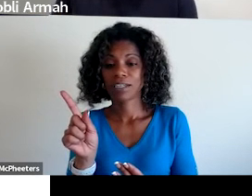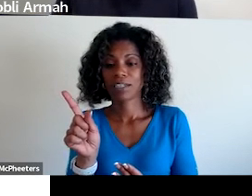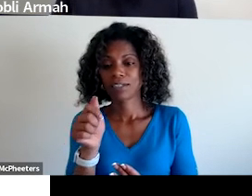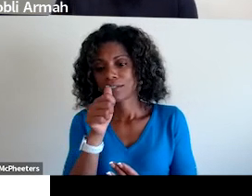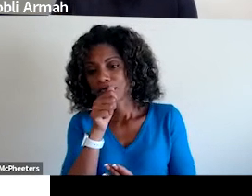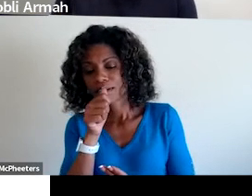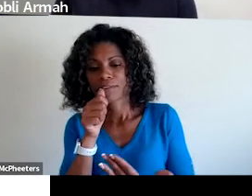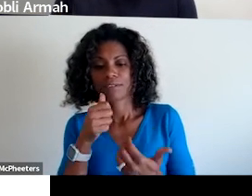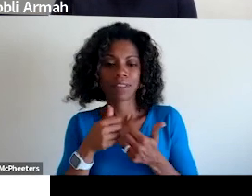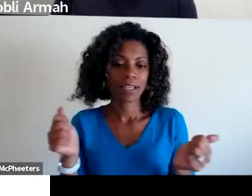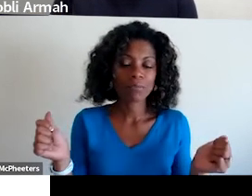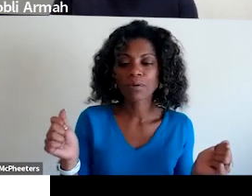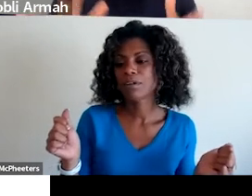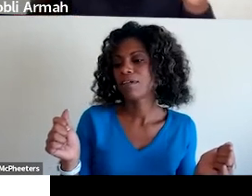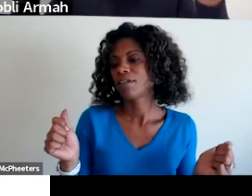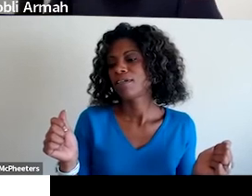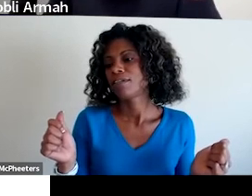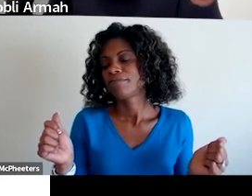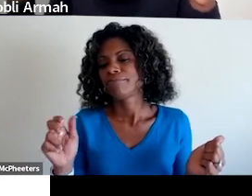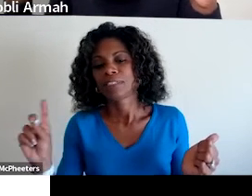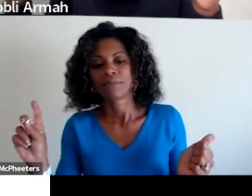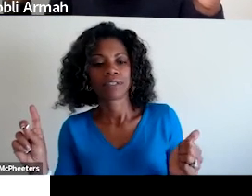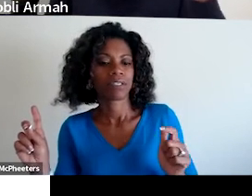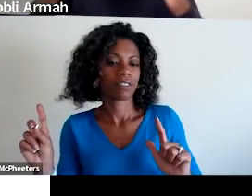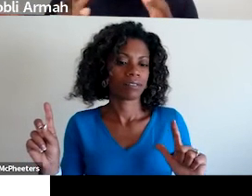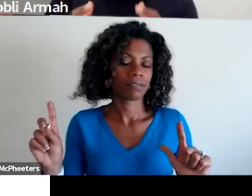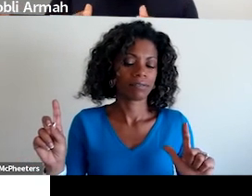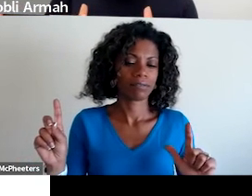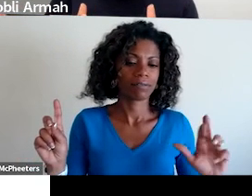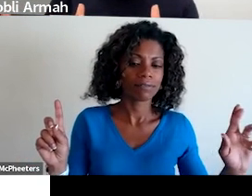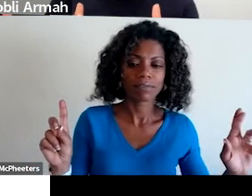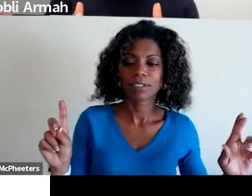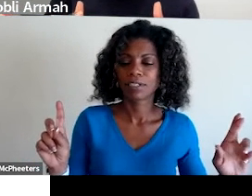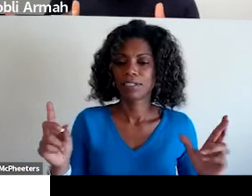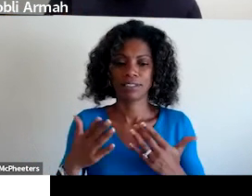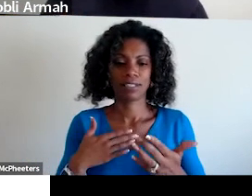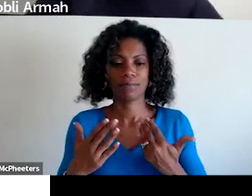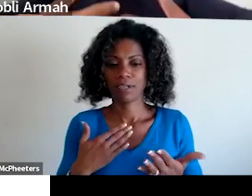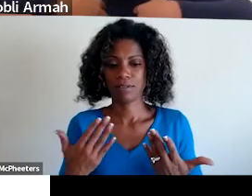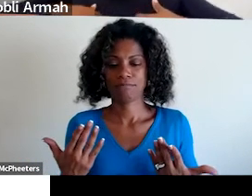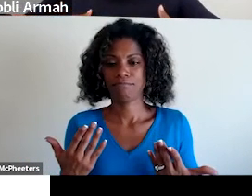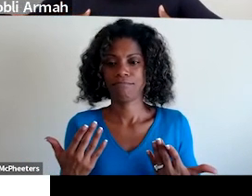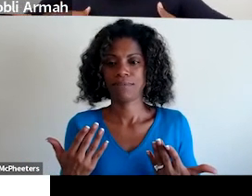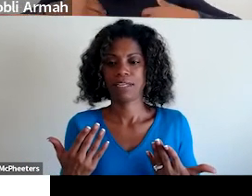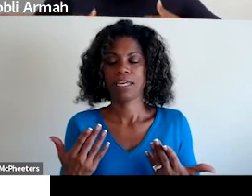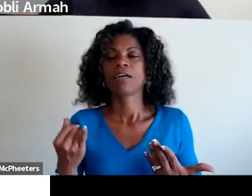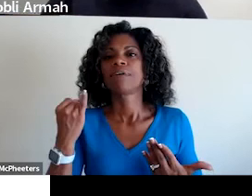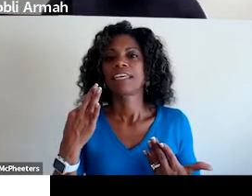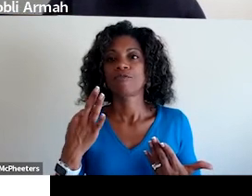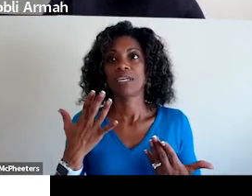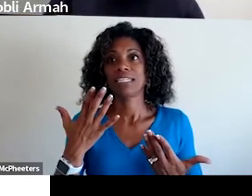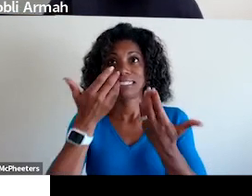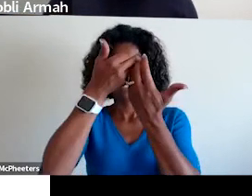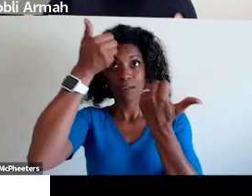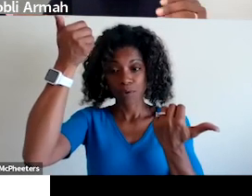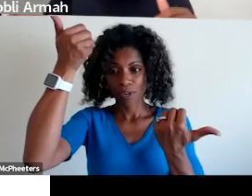a monopoly on this work. And so when we allow big media to make this partisan, it removes our ability to move through